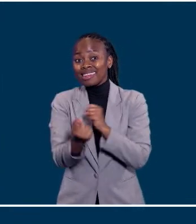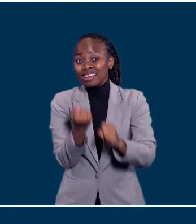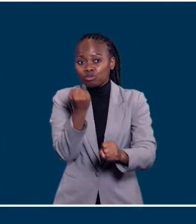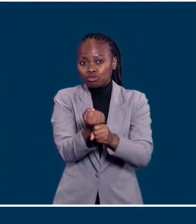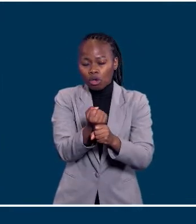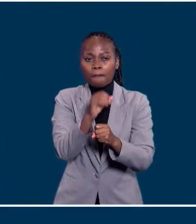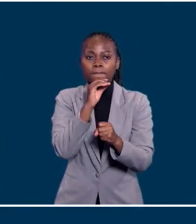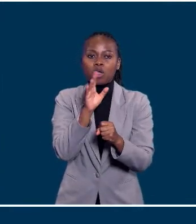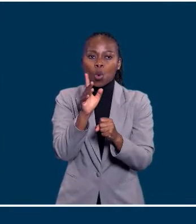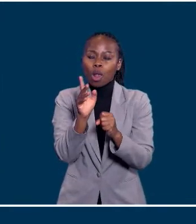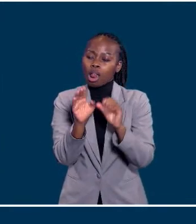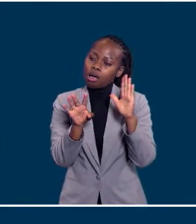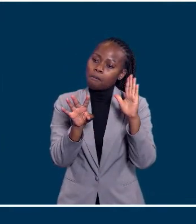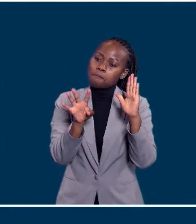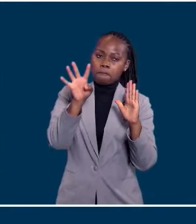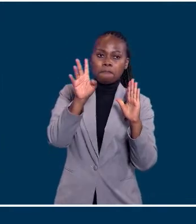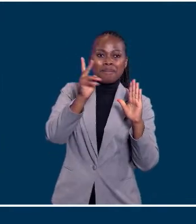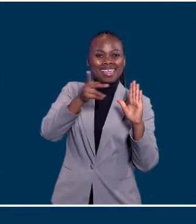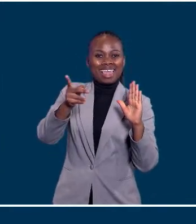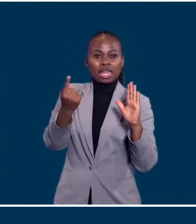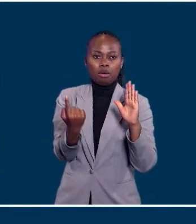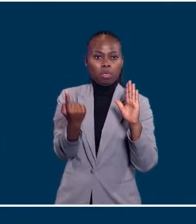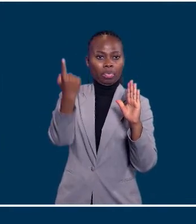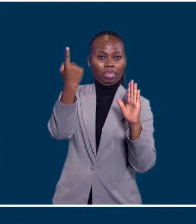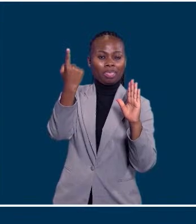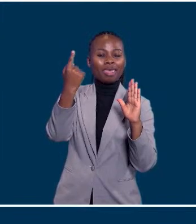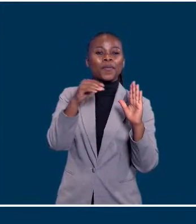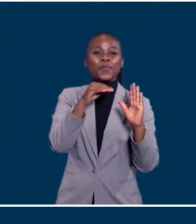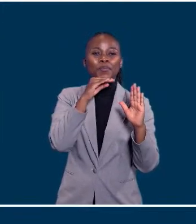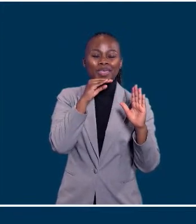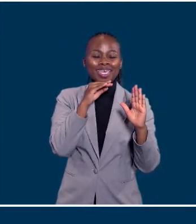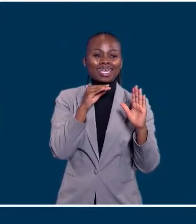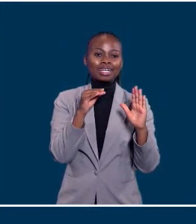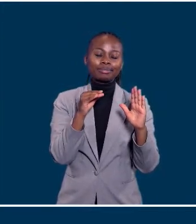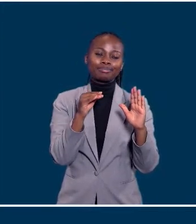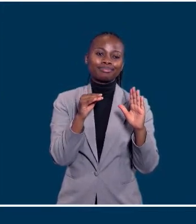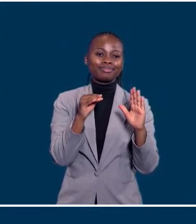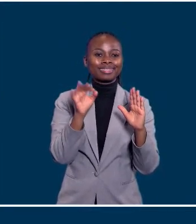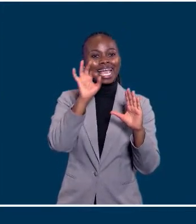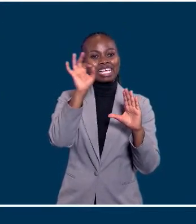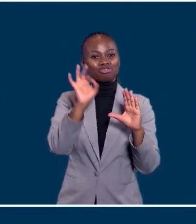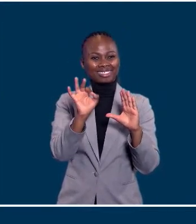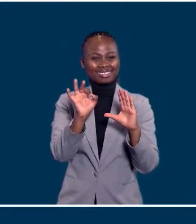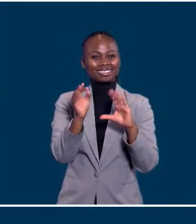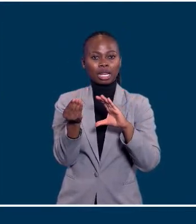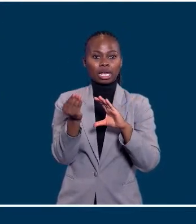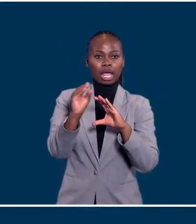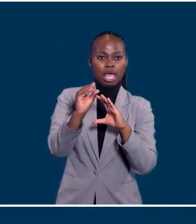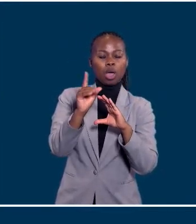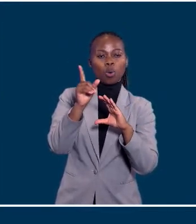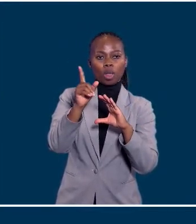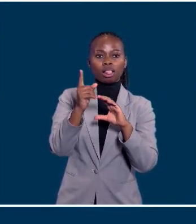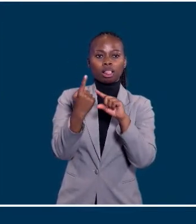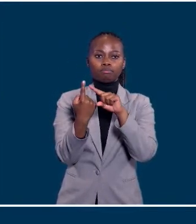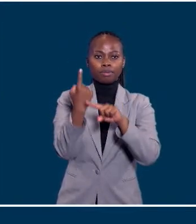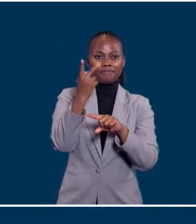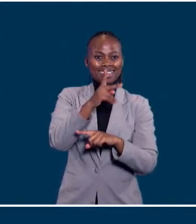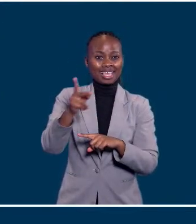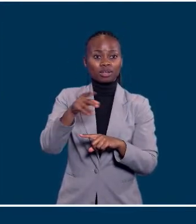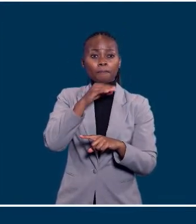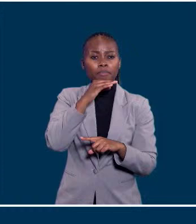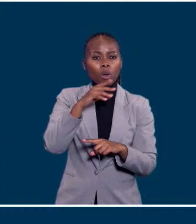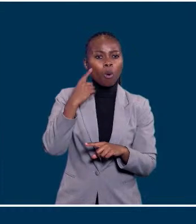neutral real interest rate. So the neutral real interest rate level for South Africa is that white line going